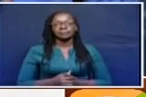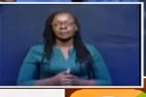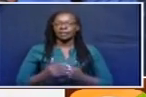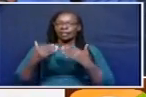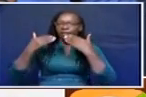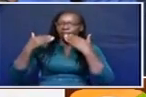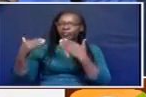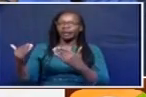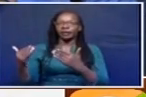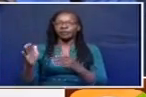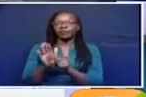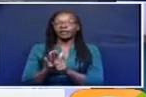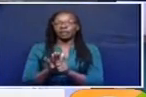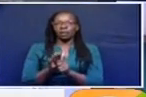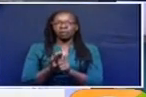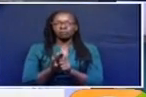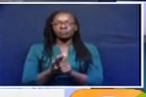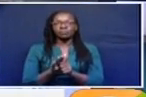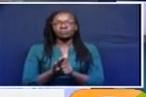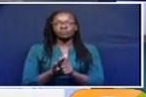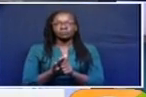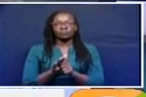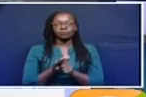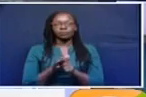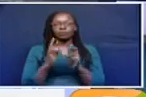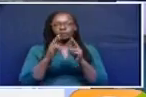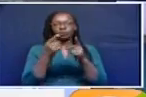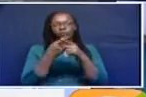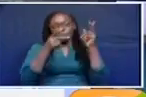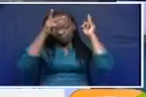that, Sam Ogina. Sam Ogina joining us from Kakamega. And moving on.